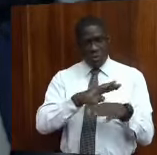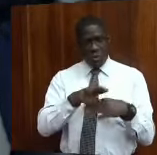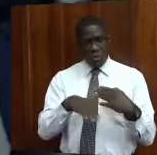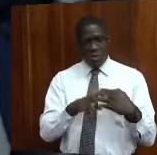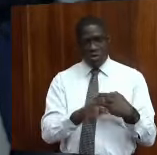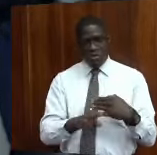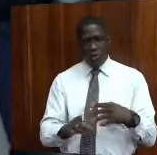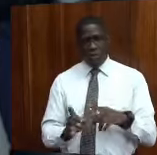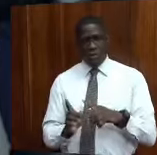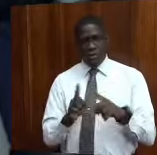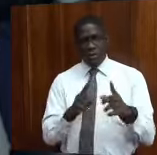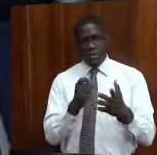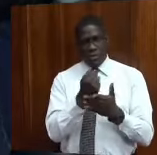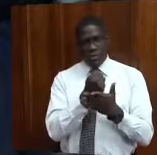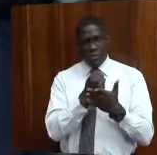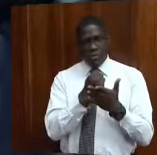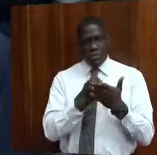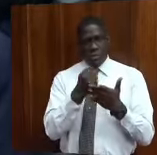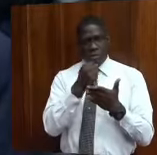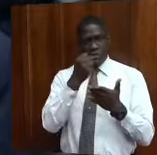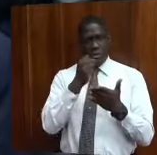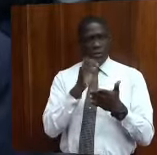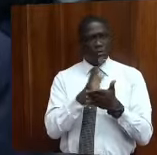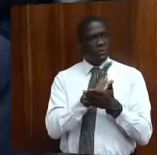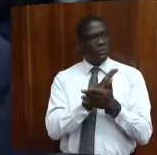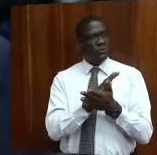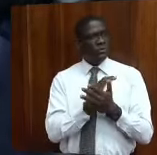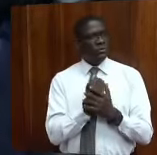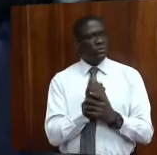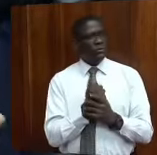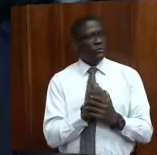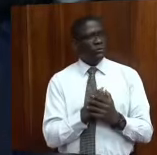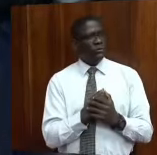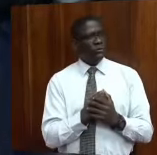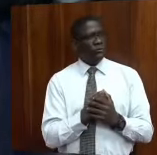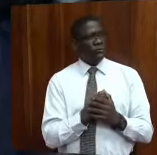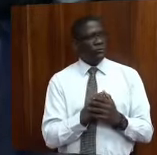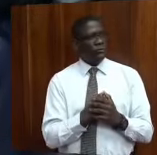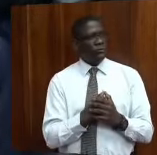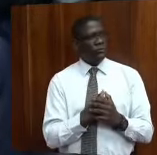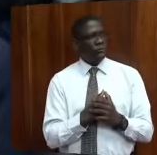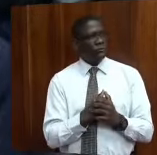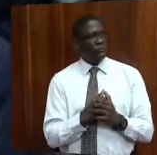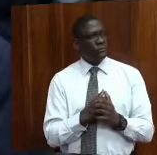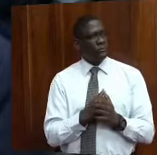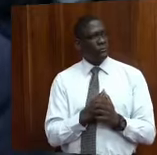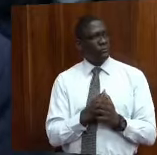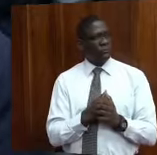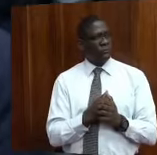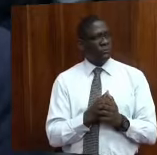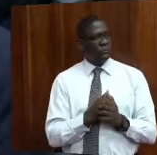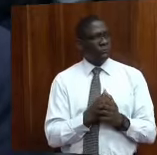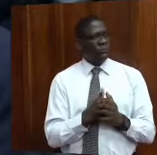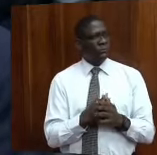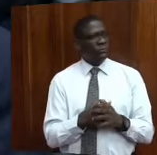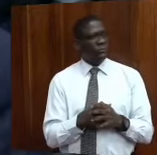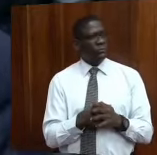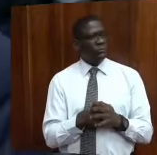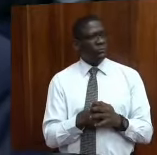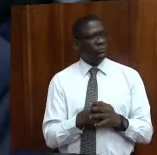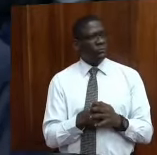and modernized the education system, when for others, the common entrance was treated like the natural order of the universe